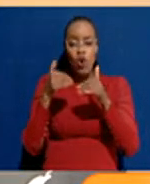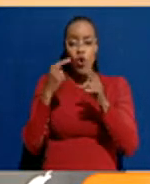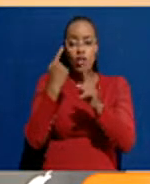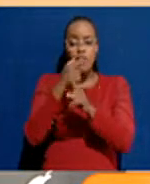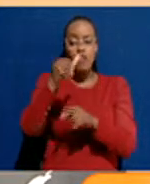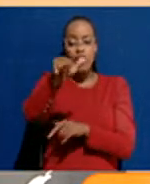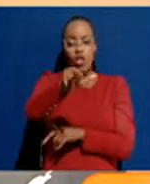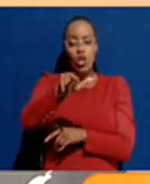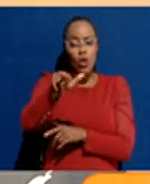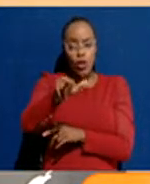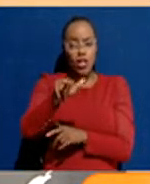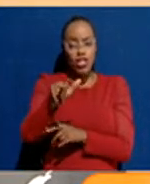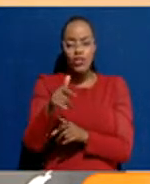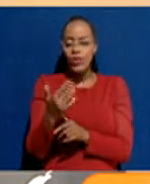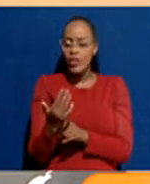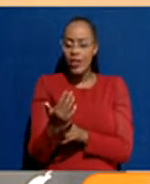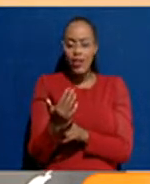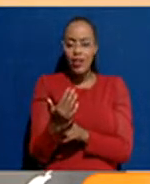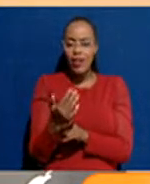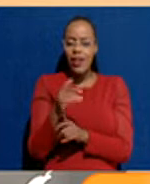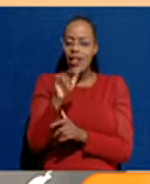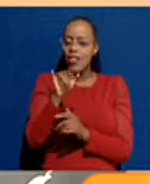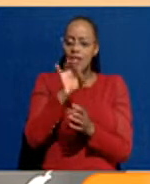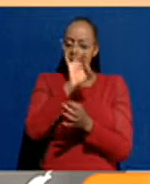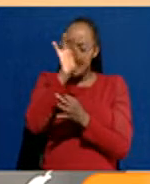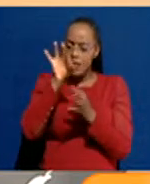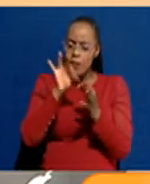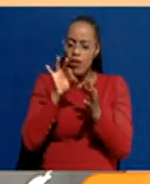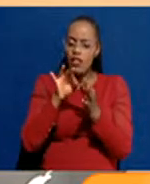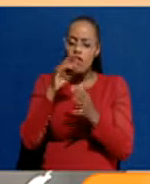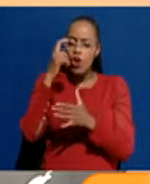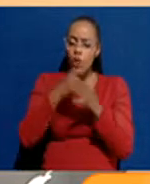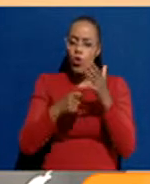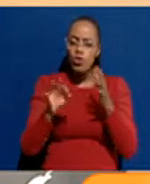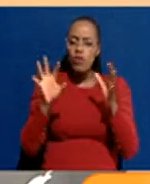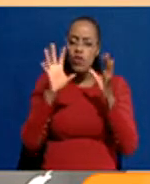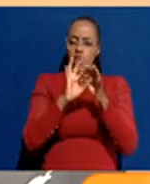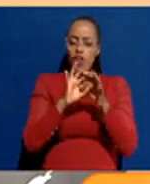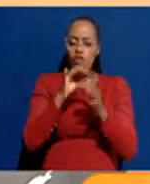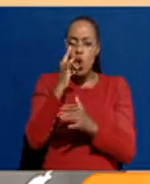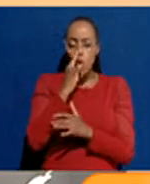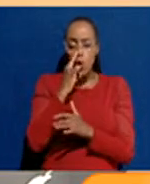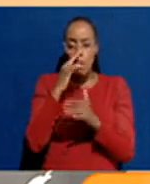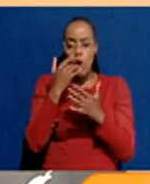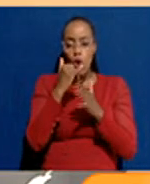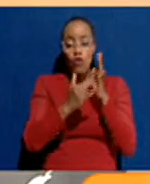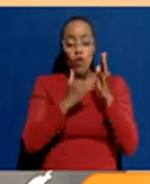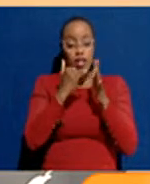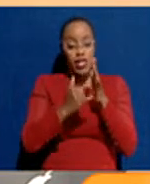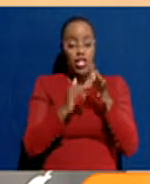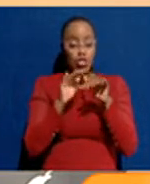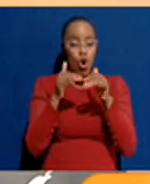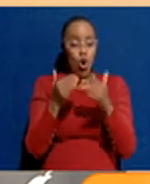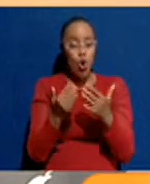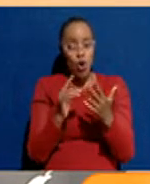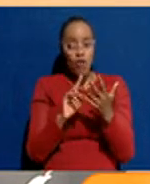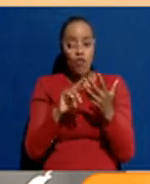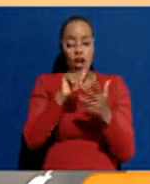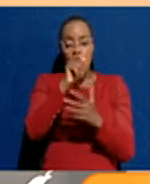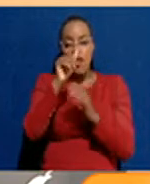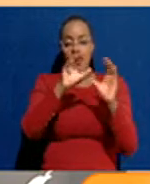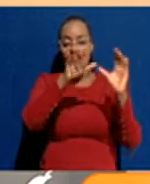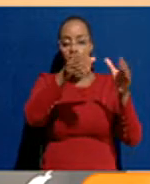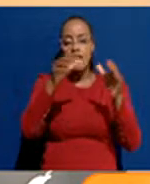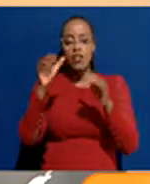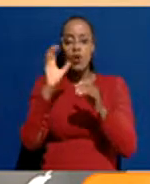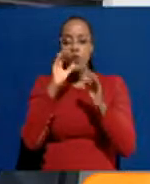locations. What is the accurate cost of connection, whether it's for domestic, for industrial, or any other category of